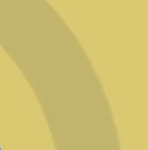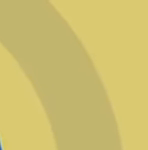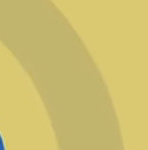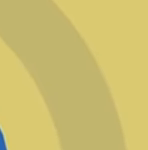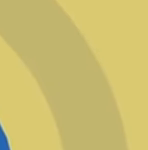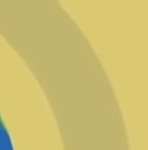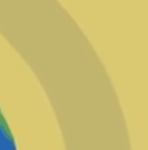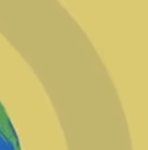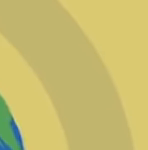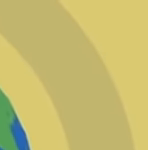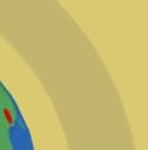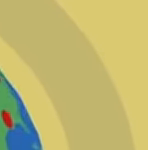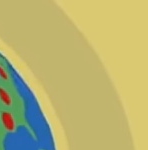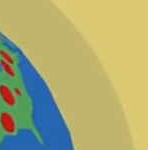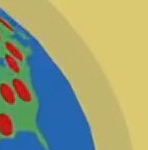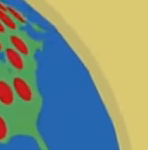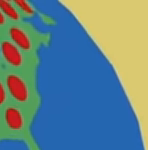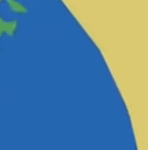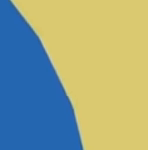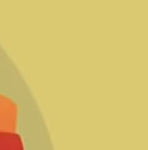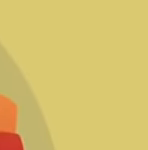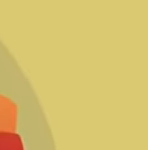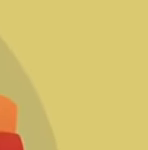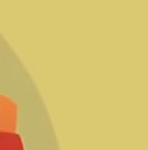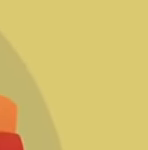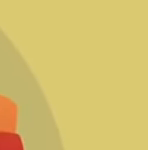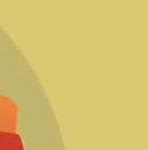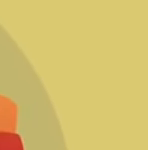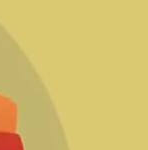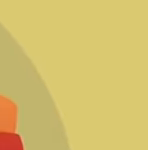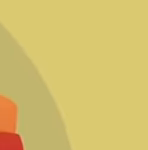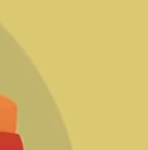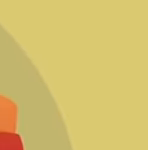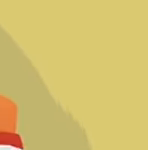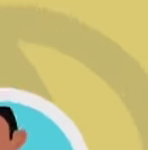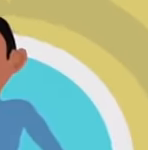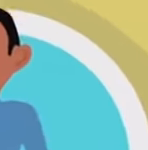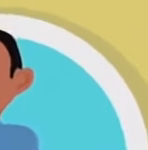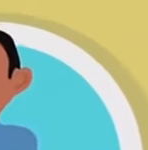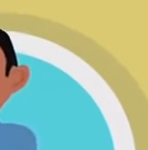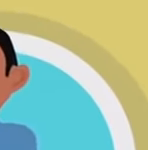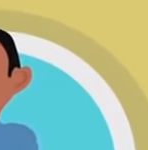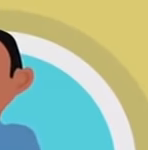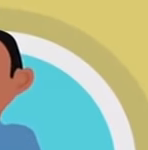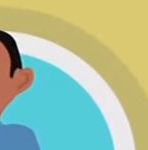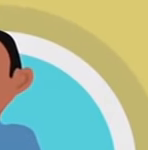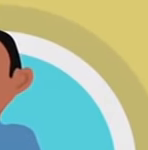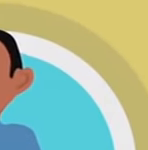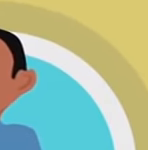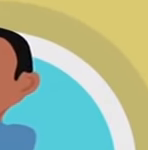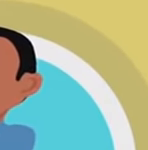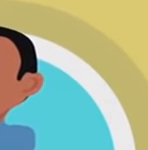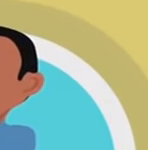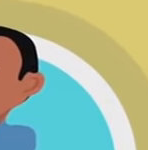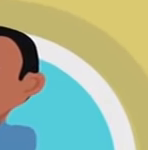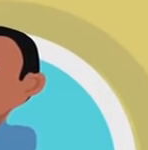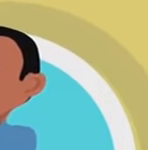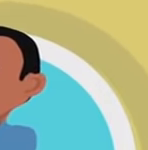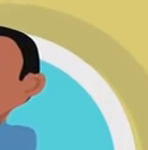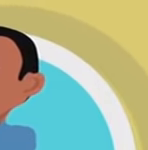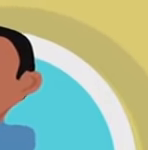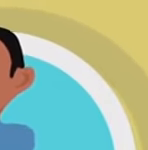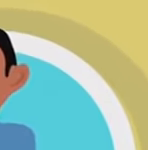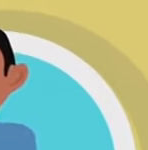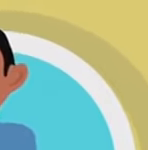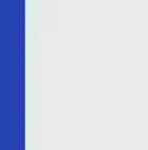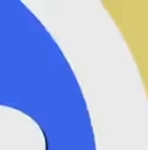As the number of COVID-19 cases rises and children are at home because of the school closures, here are some things that you can do to continue to keep your children safe